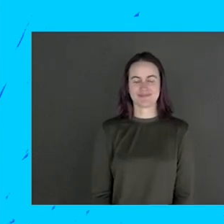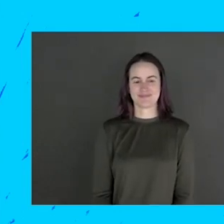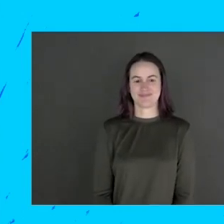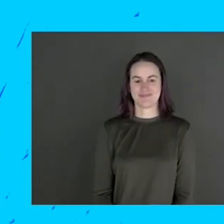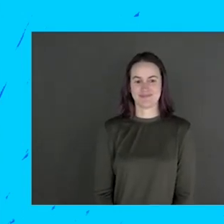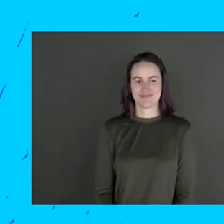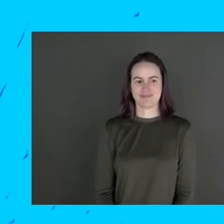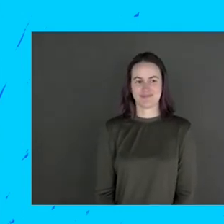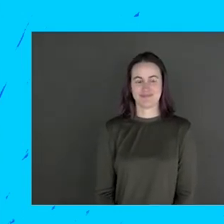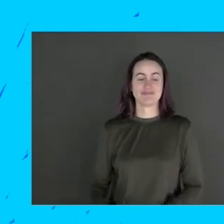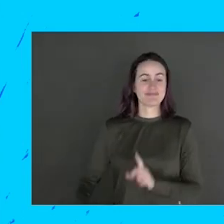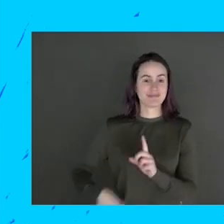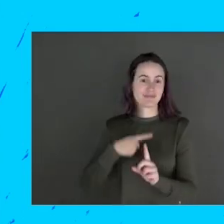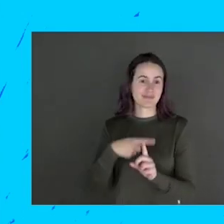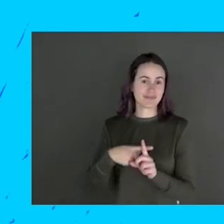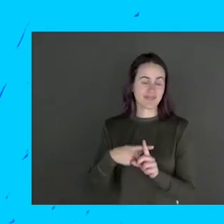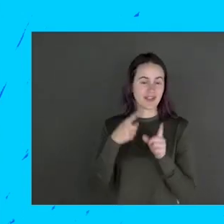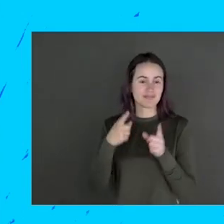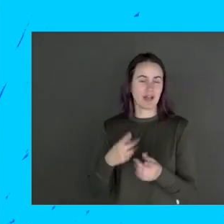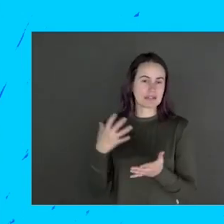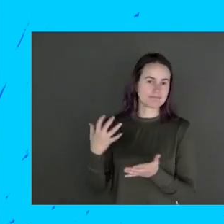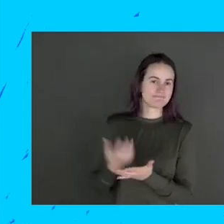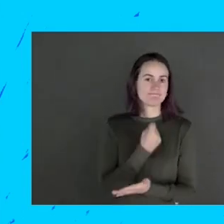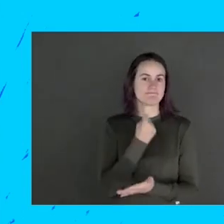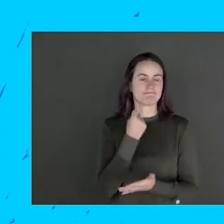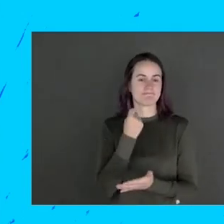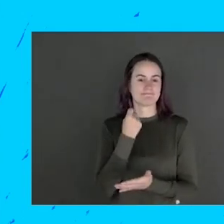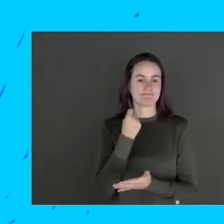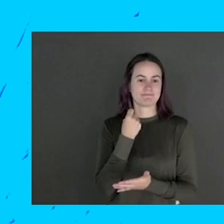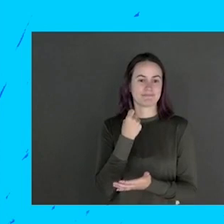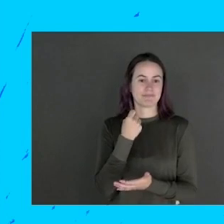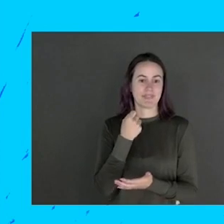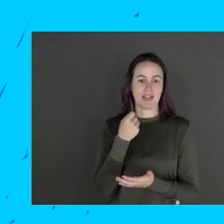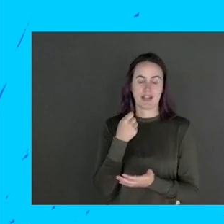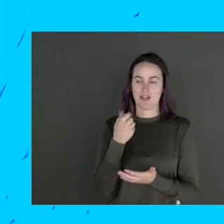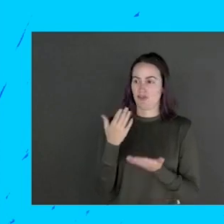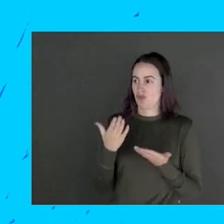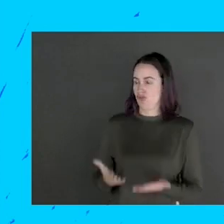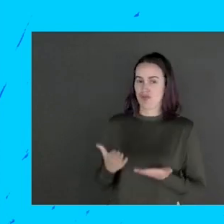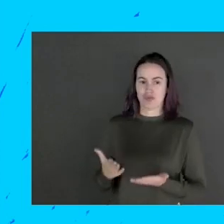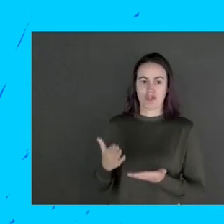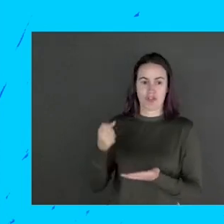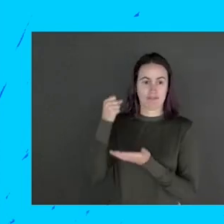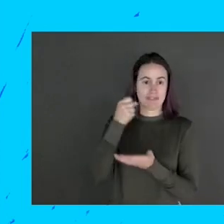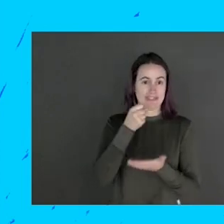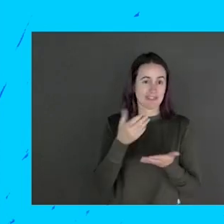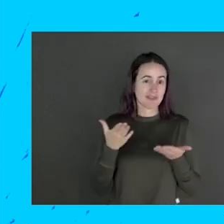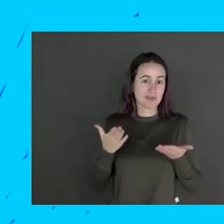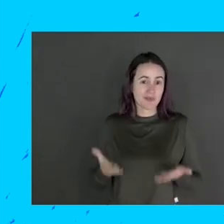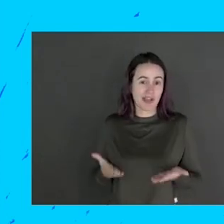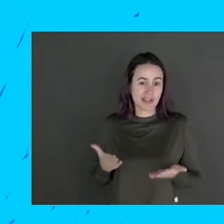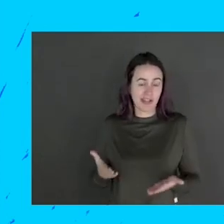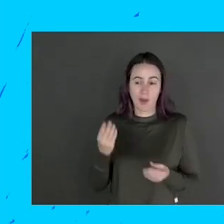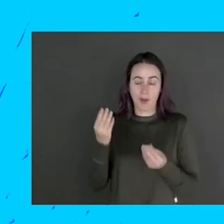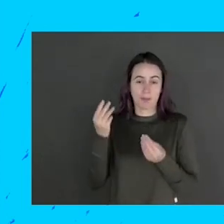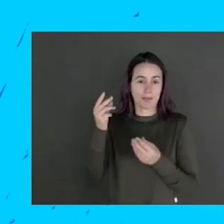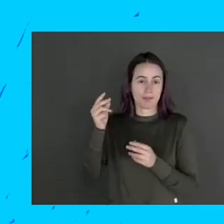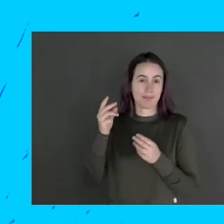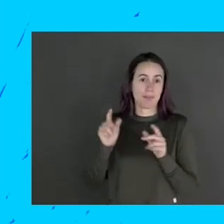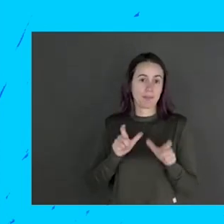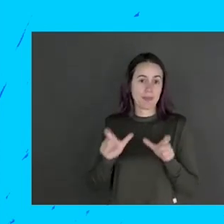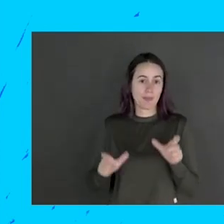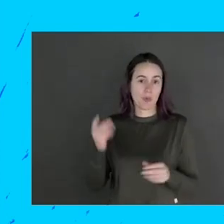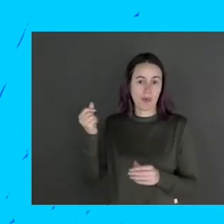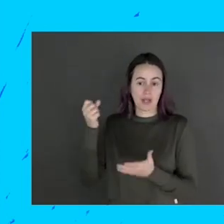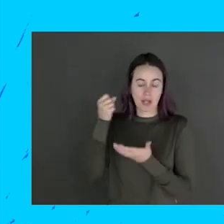take advantage of the current funding trends. Most donors these days are talking localization, and